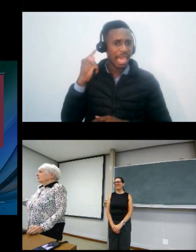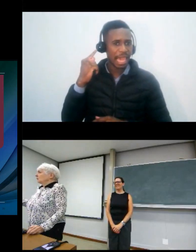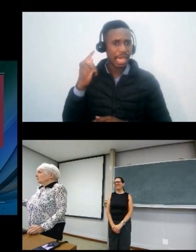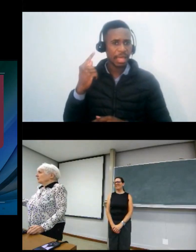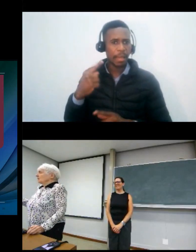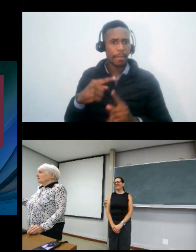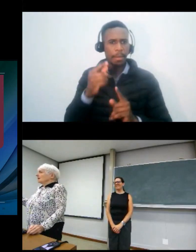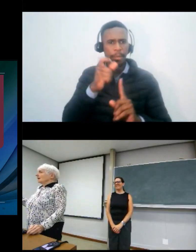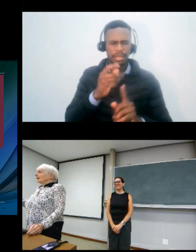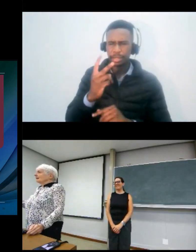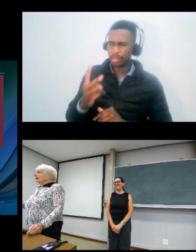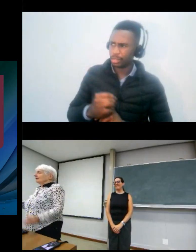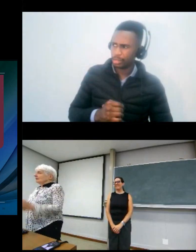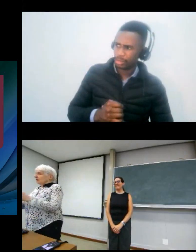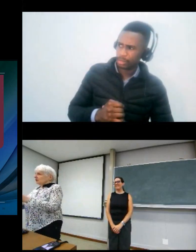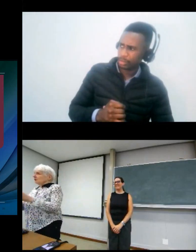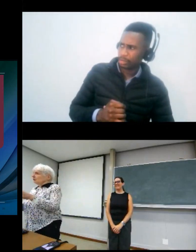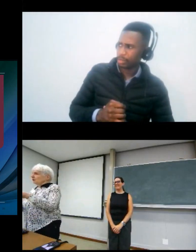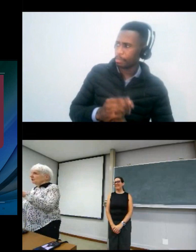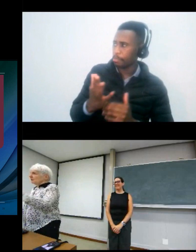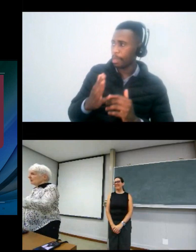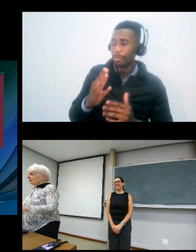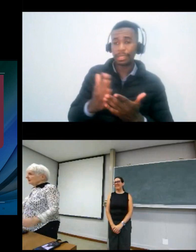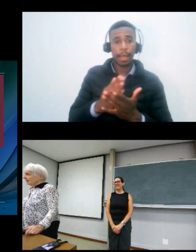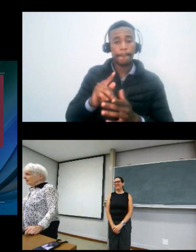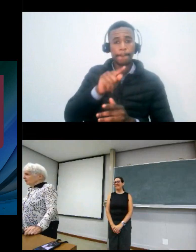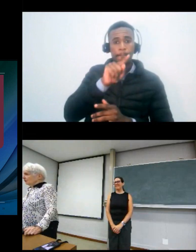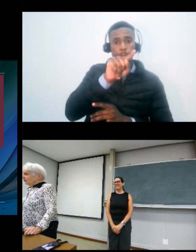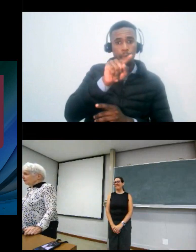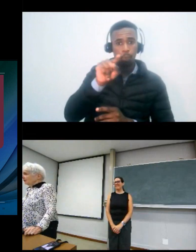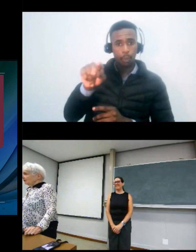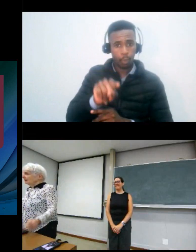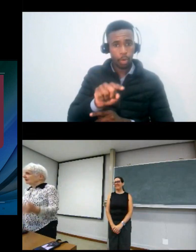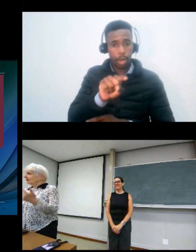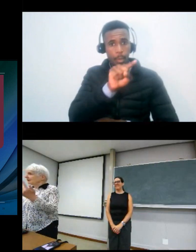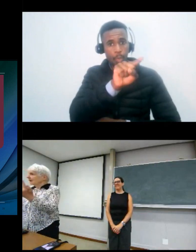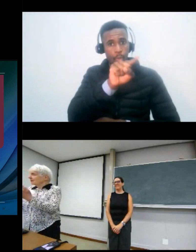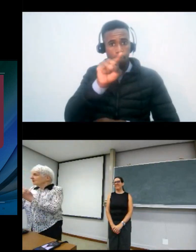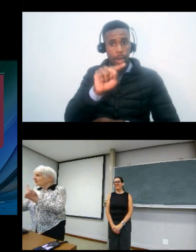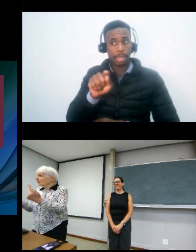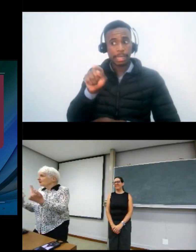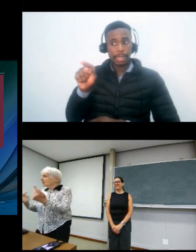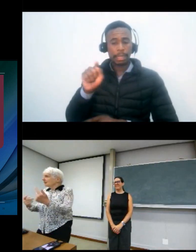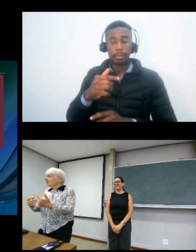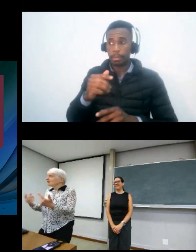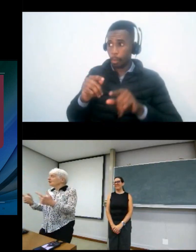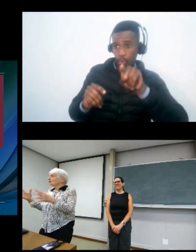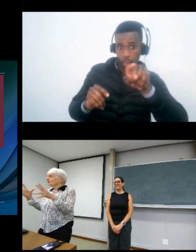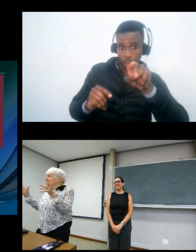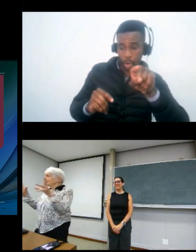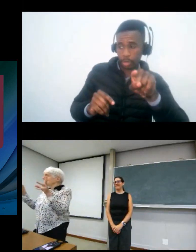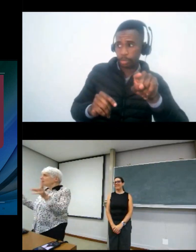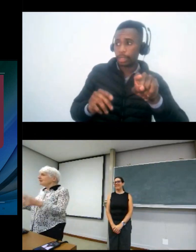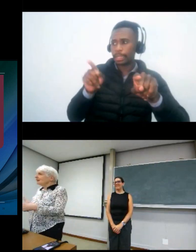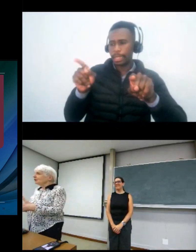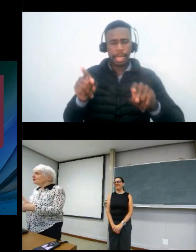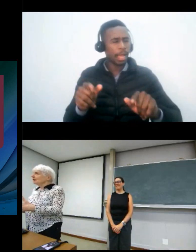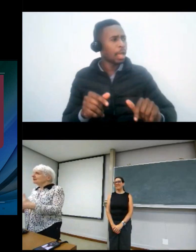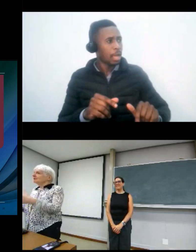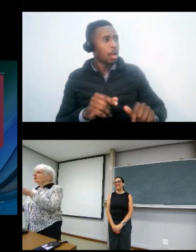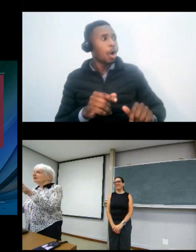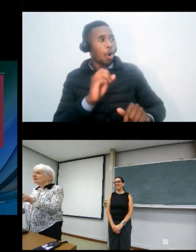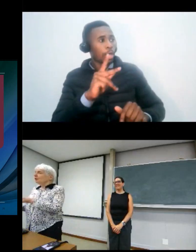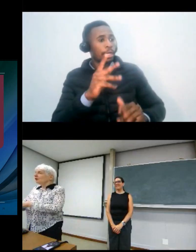then there'll be a point, and then that person will use the sign that they use for beer. Now, there comes a negotiation, not